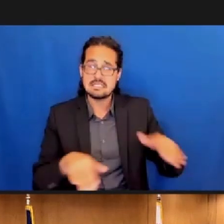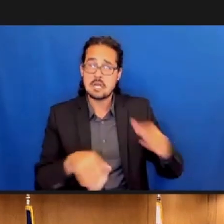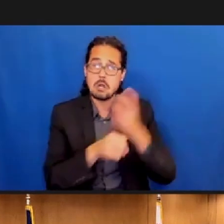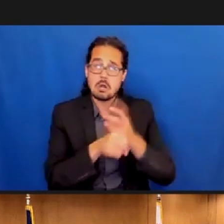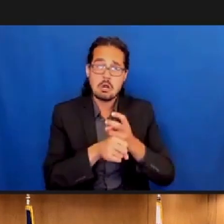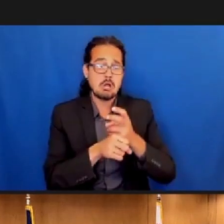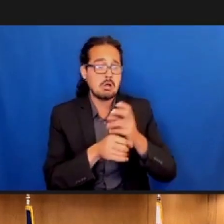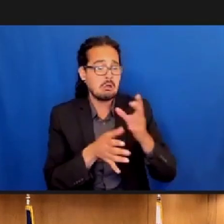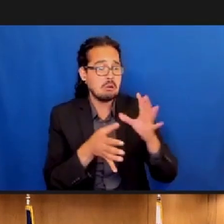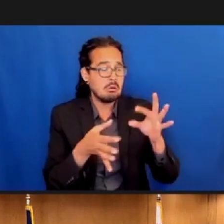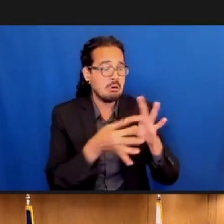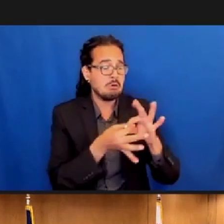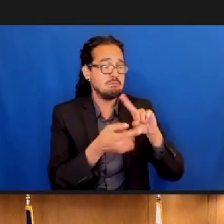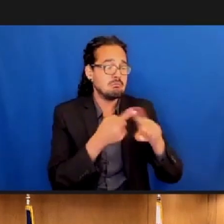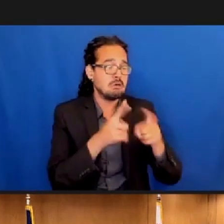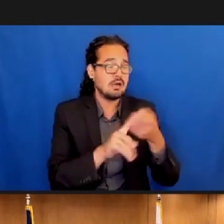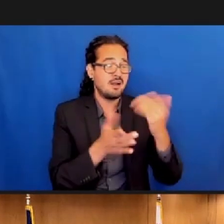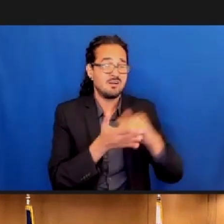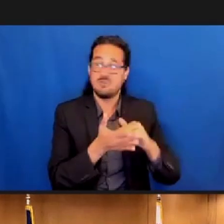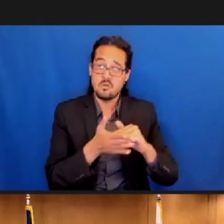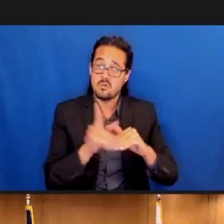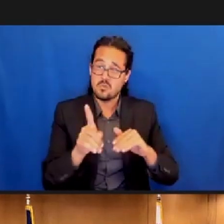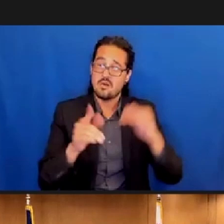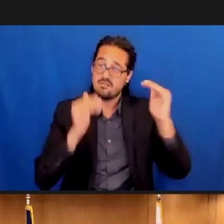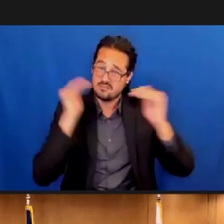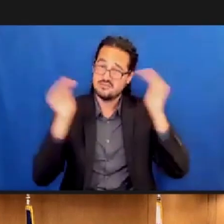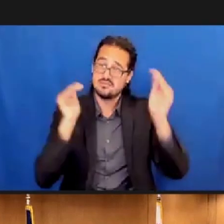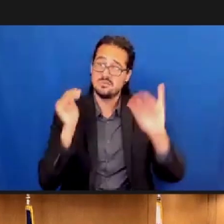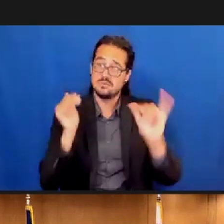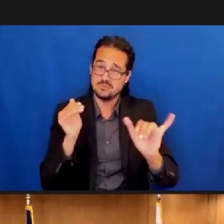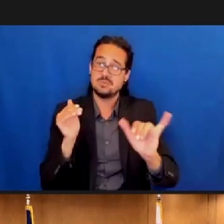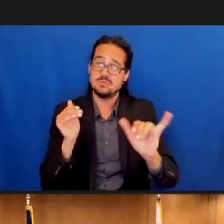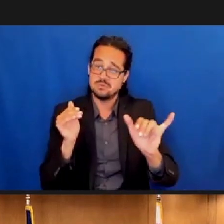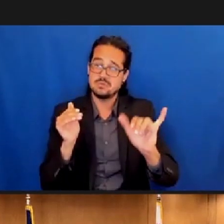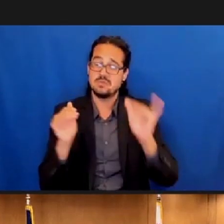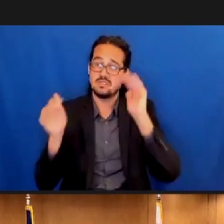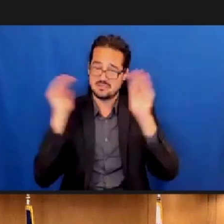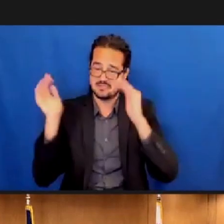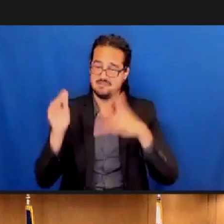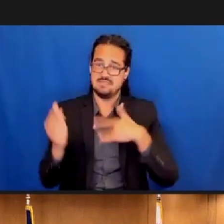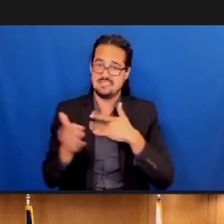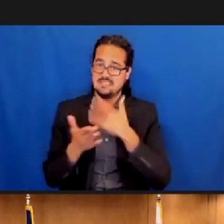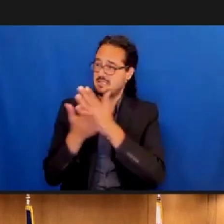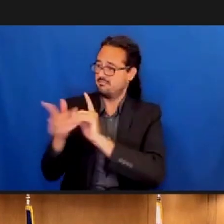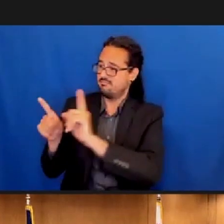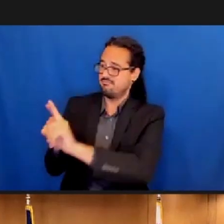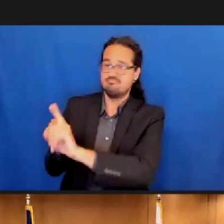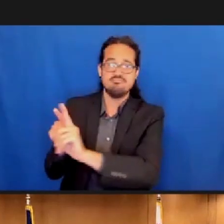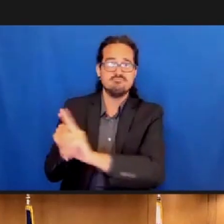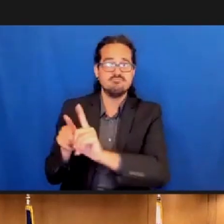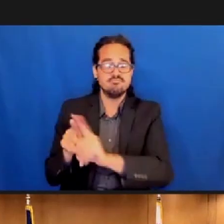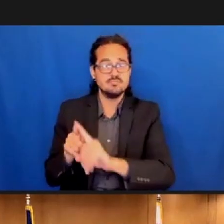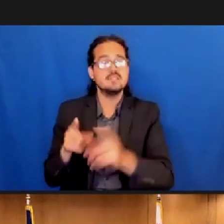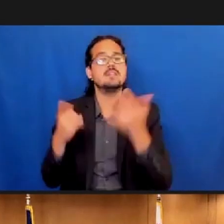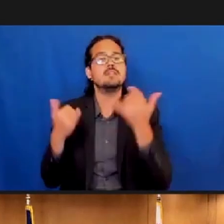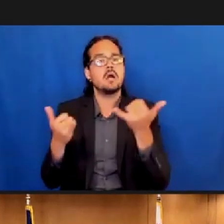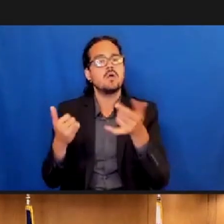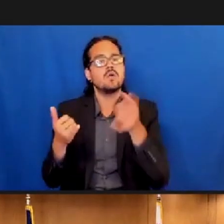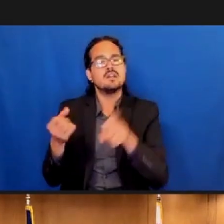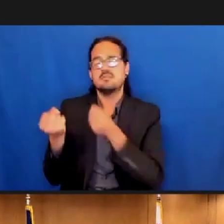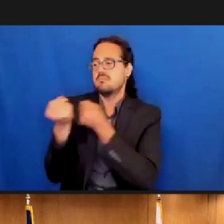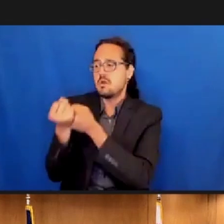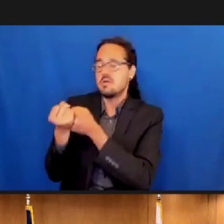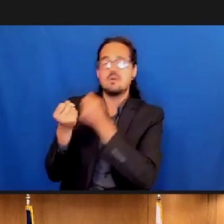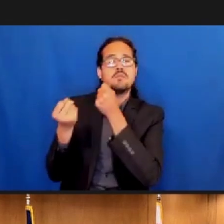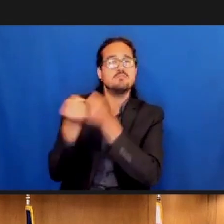to continue to come together as a community, to listen to and support one another as we navigate through the concerns